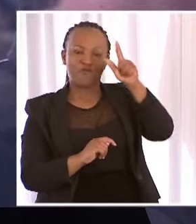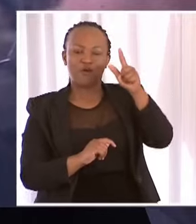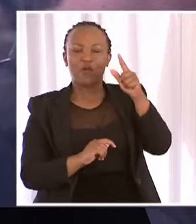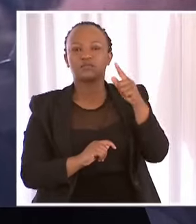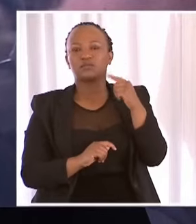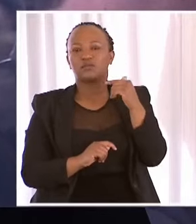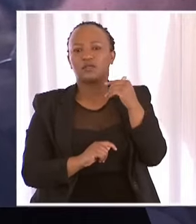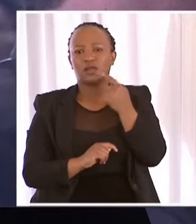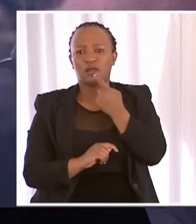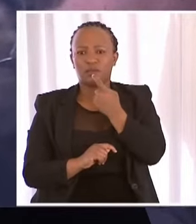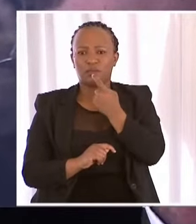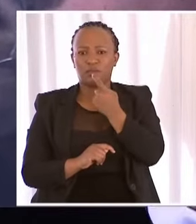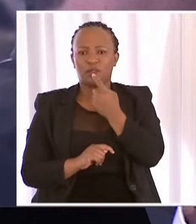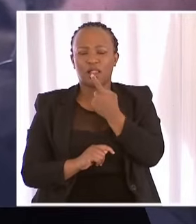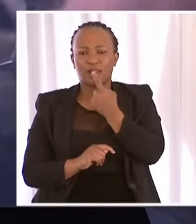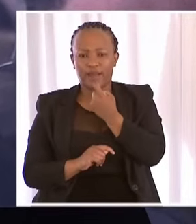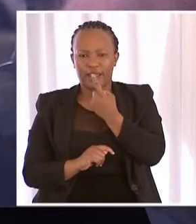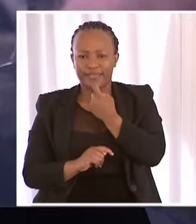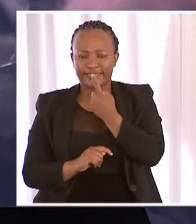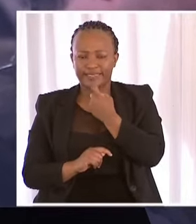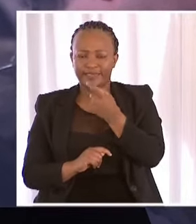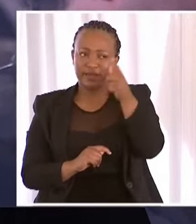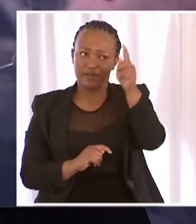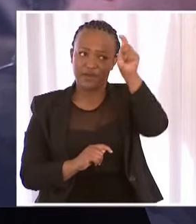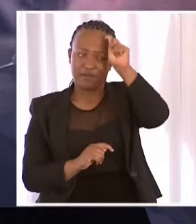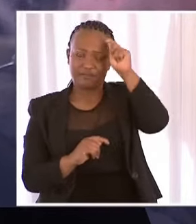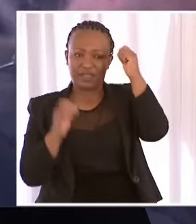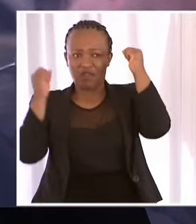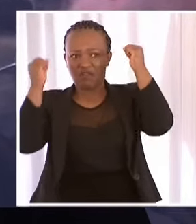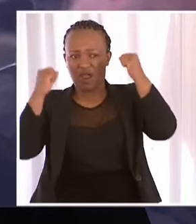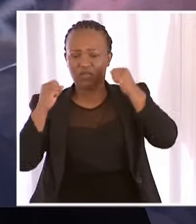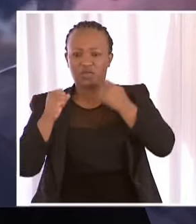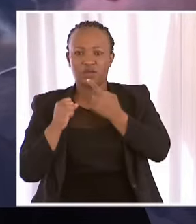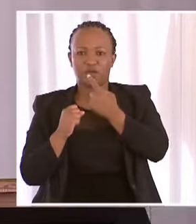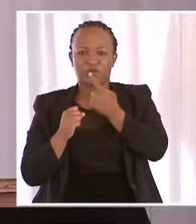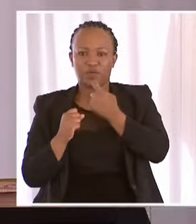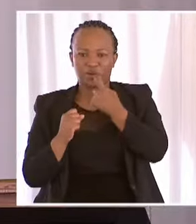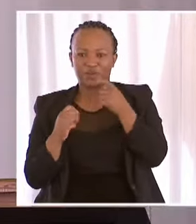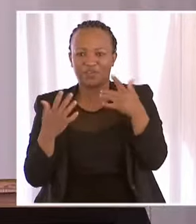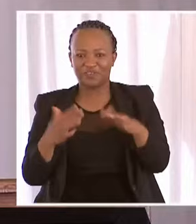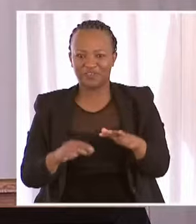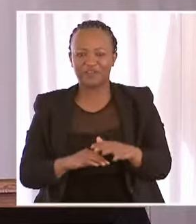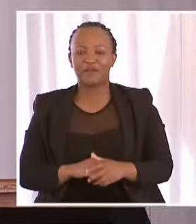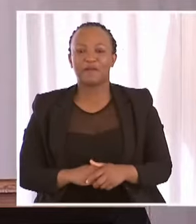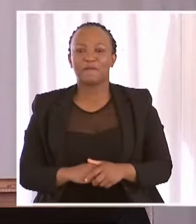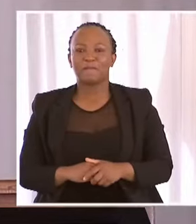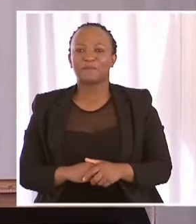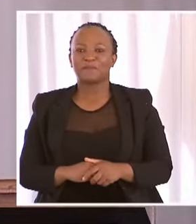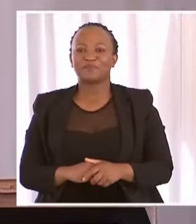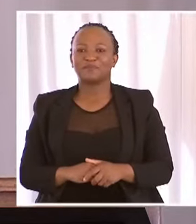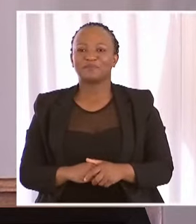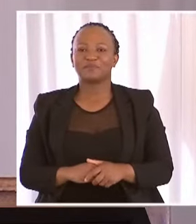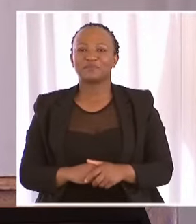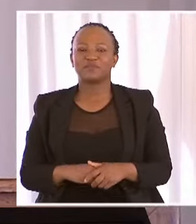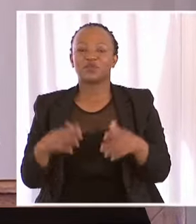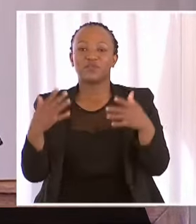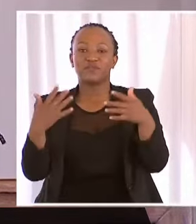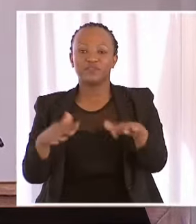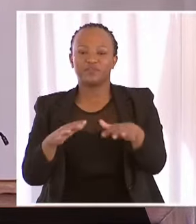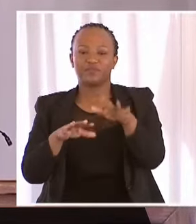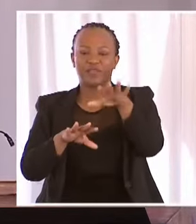my pronouncement's understood. The red hat. We live at a time